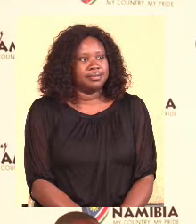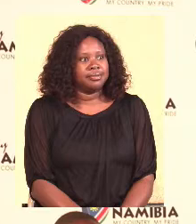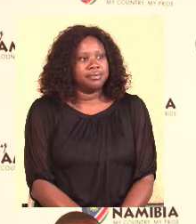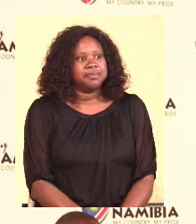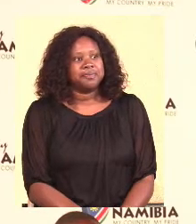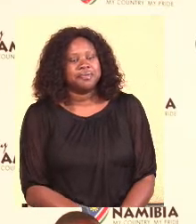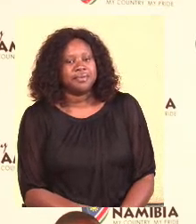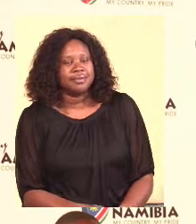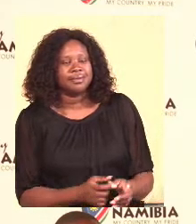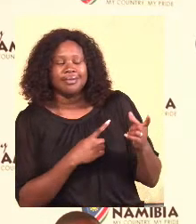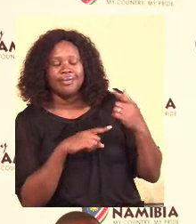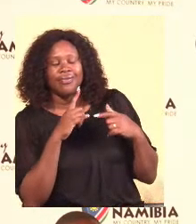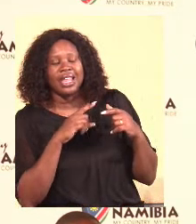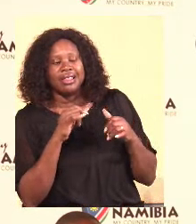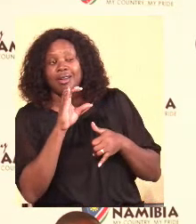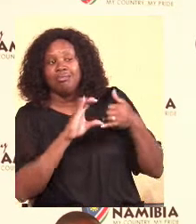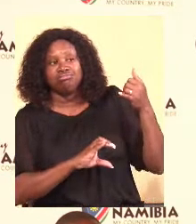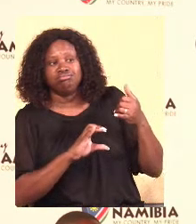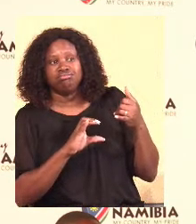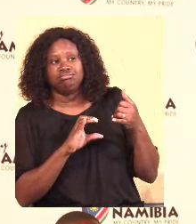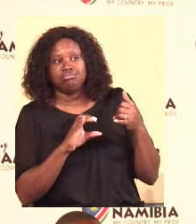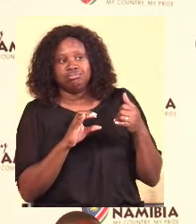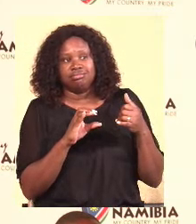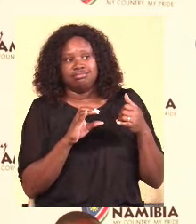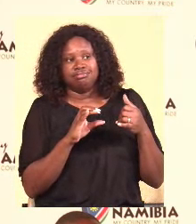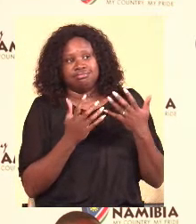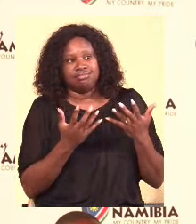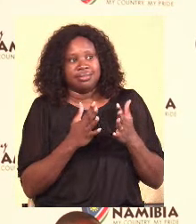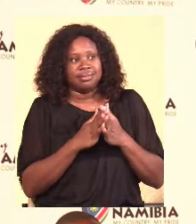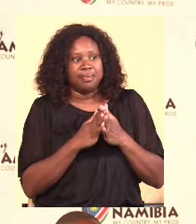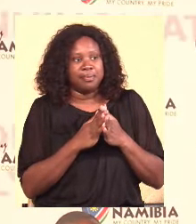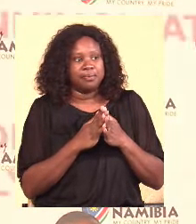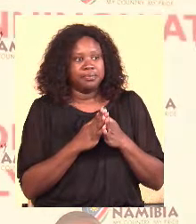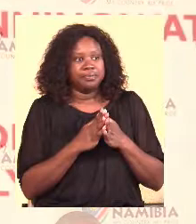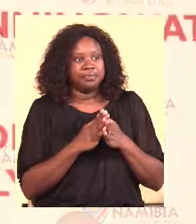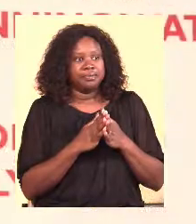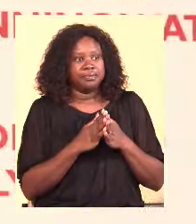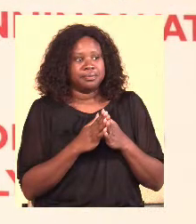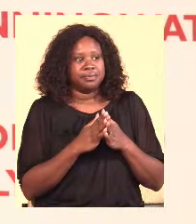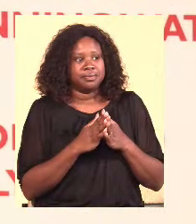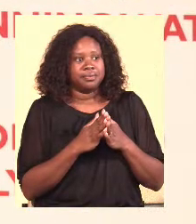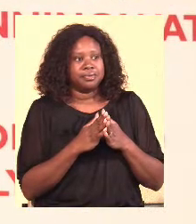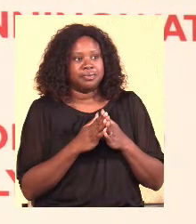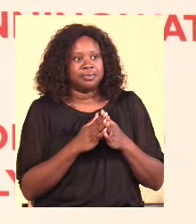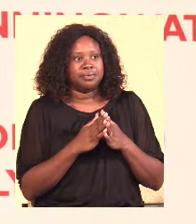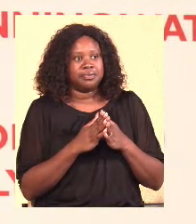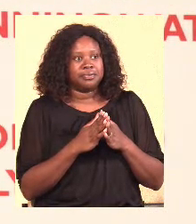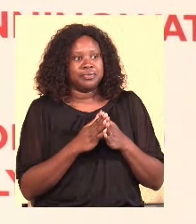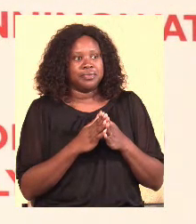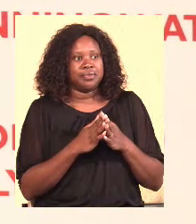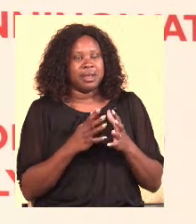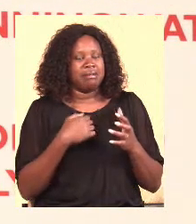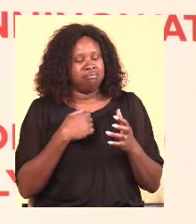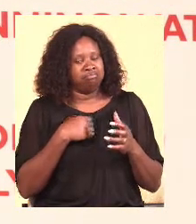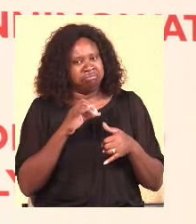Excuse me? Just some concluding remarks as we round up the session. My concluding remarks would be